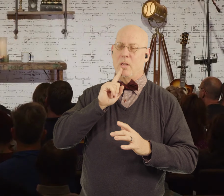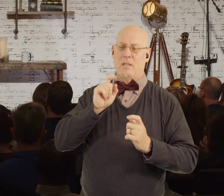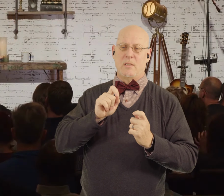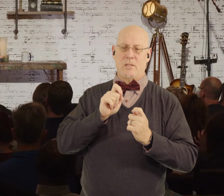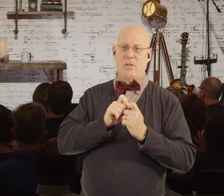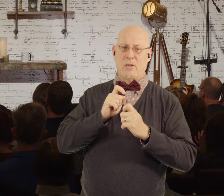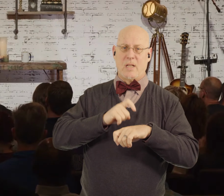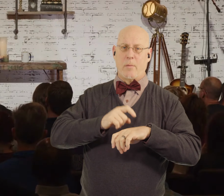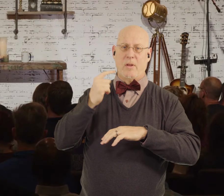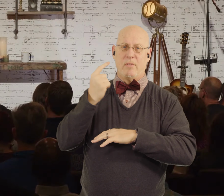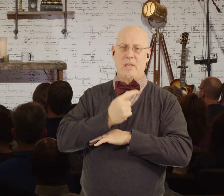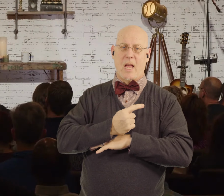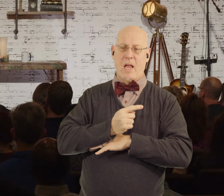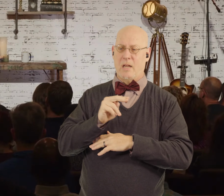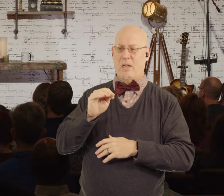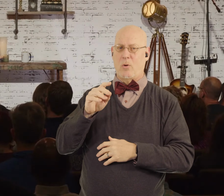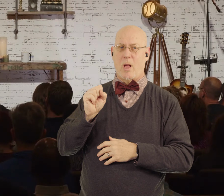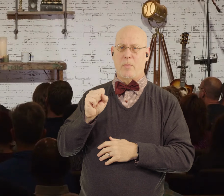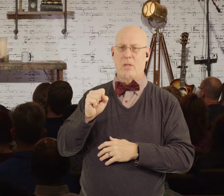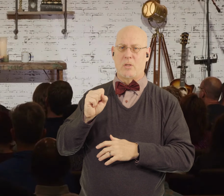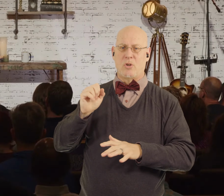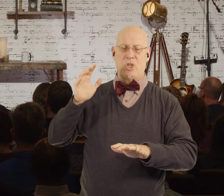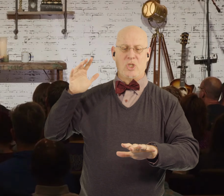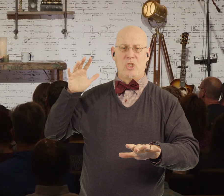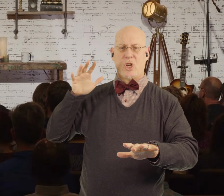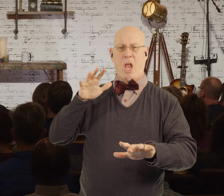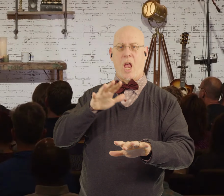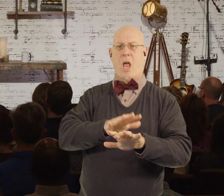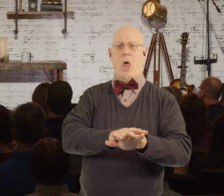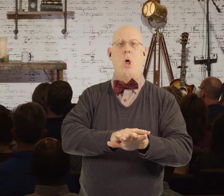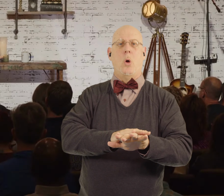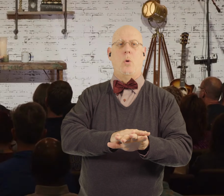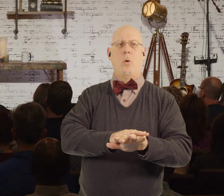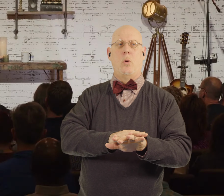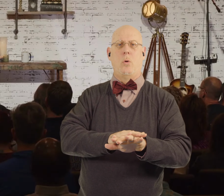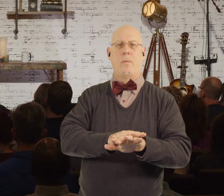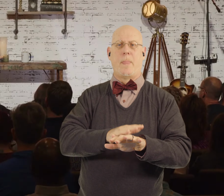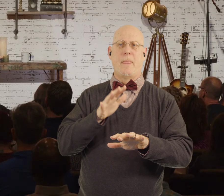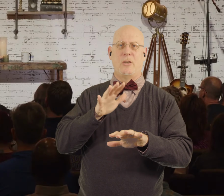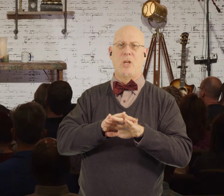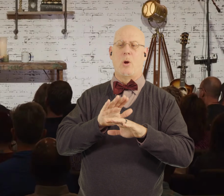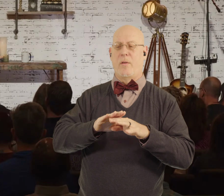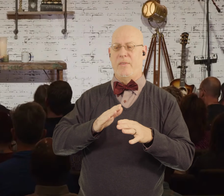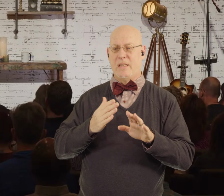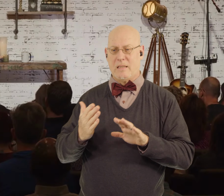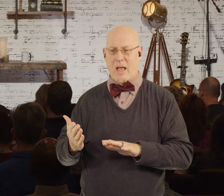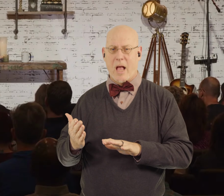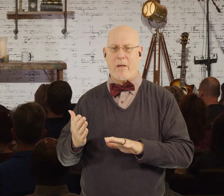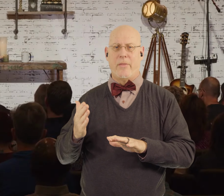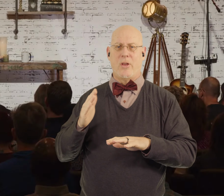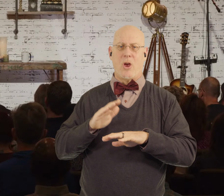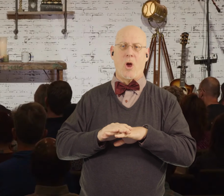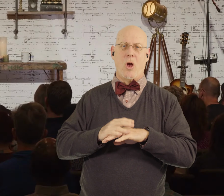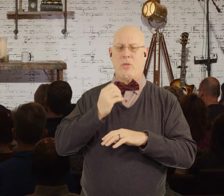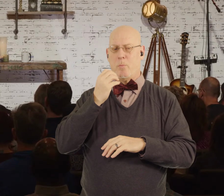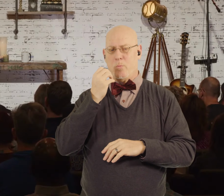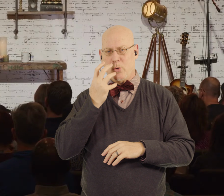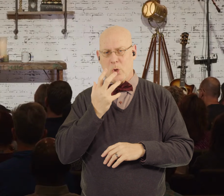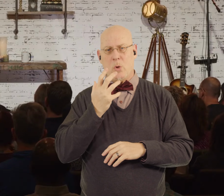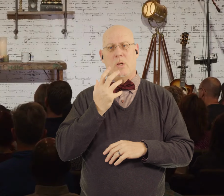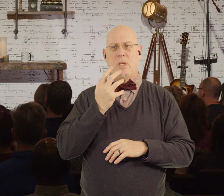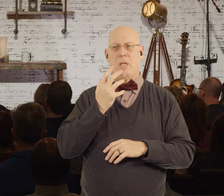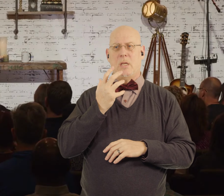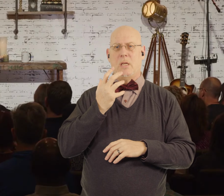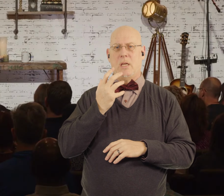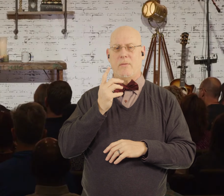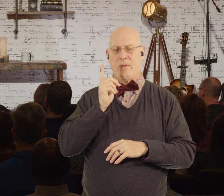for the dead, and literally at a certain point of day, the necropolis would cast a shadow, the shadow of death, as it were, over